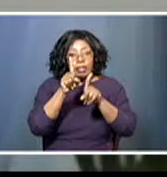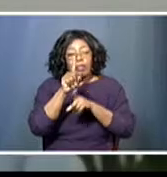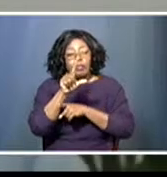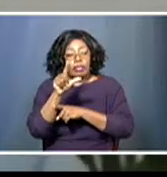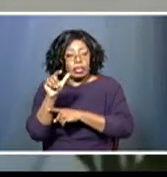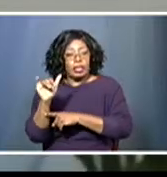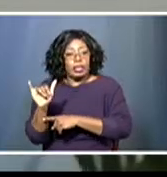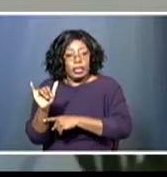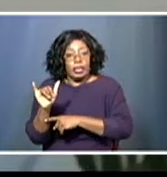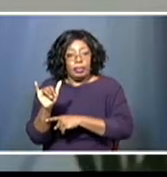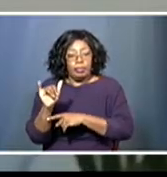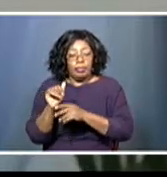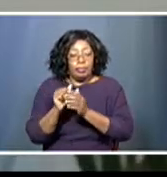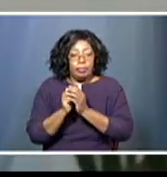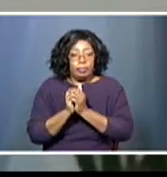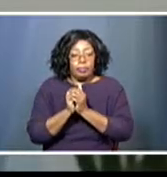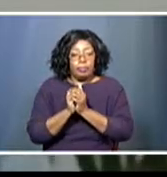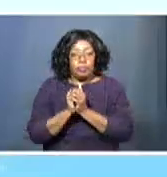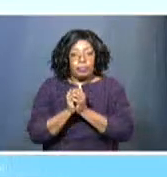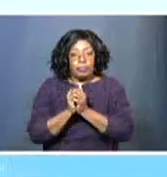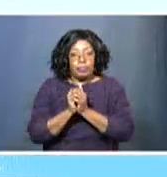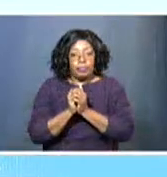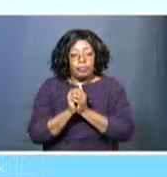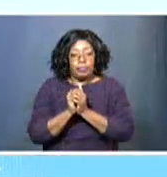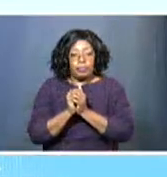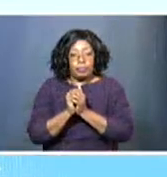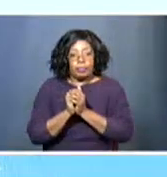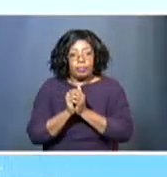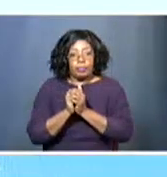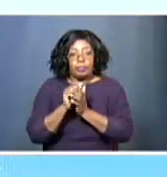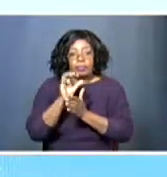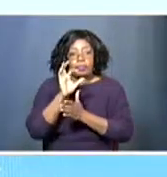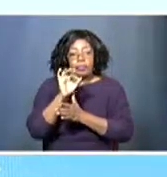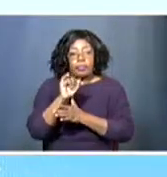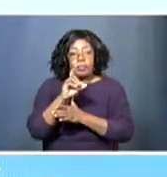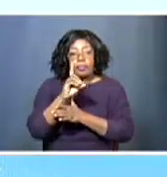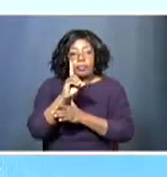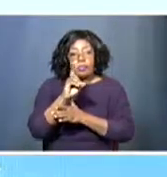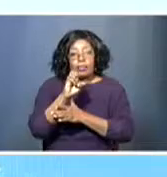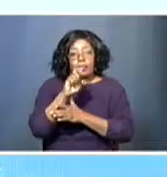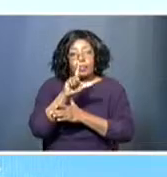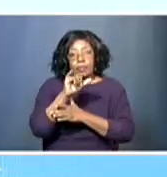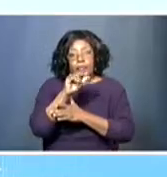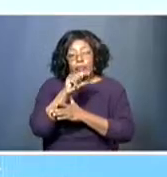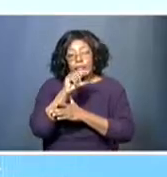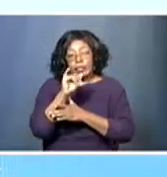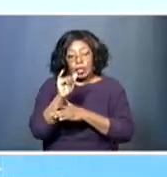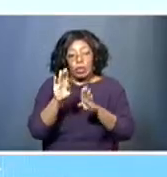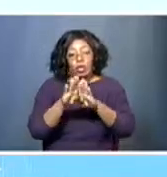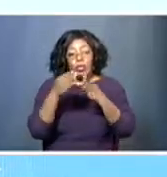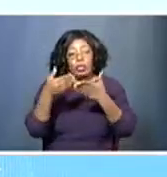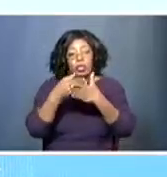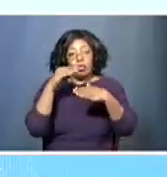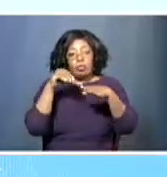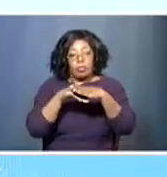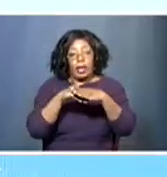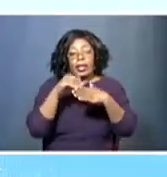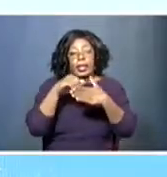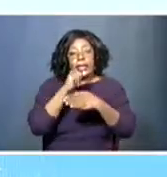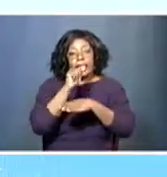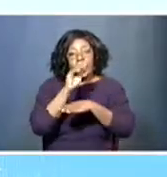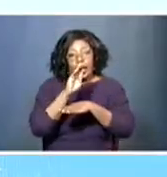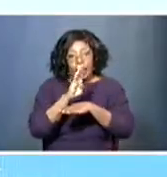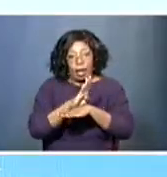execute innovatively as well. Fidelity Bank will open a new facility in Abaco by the end of